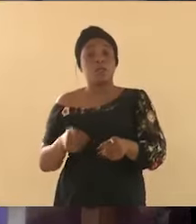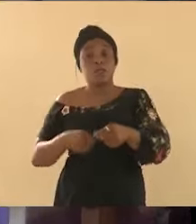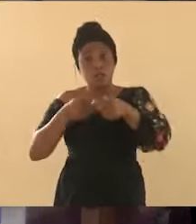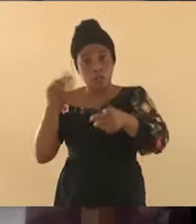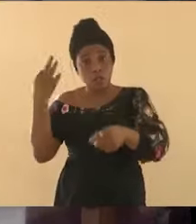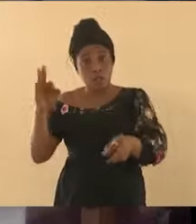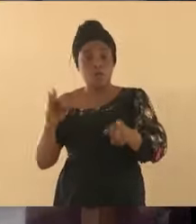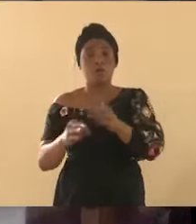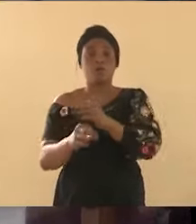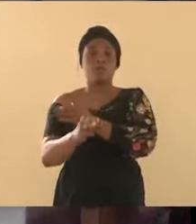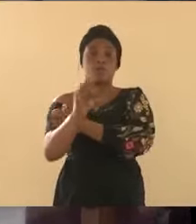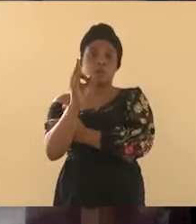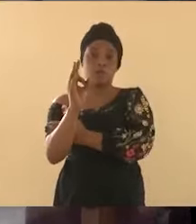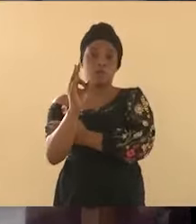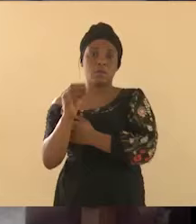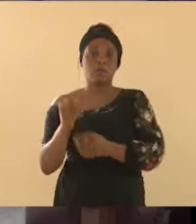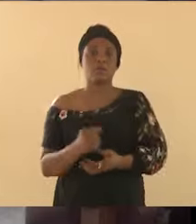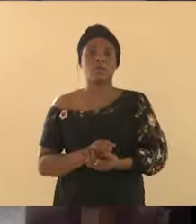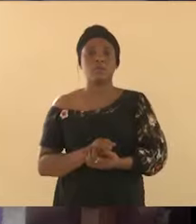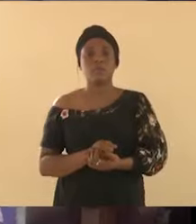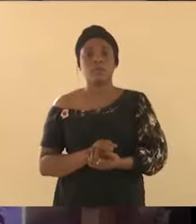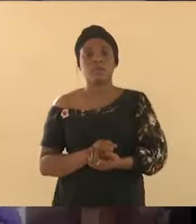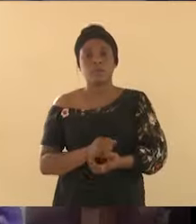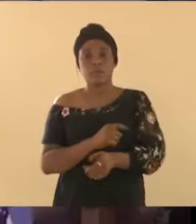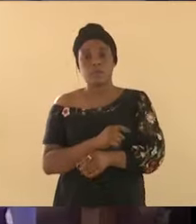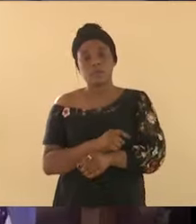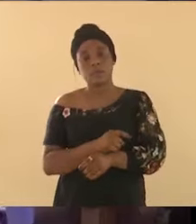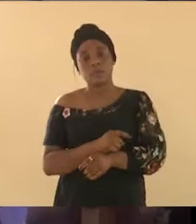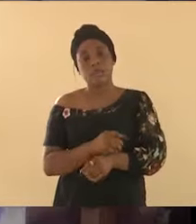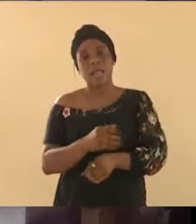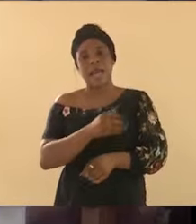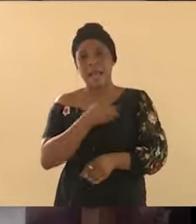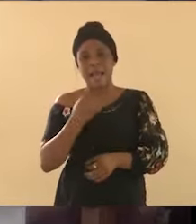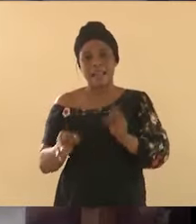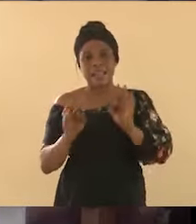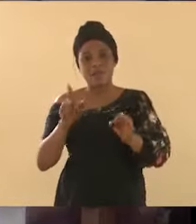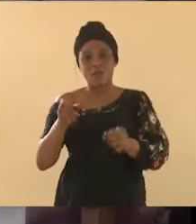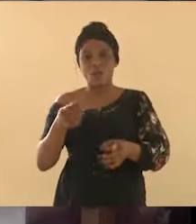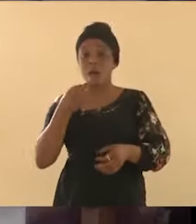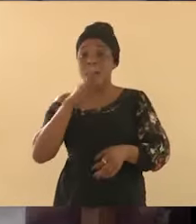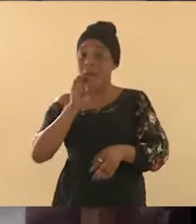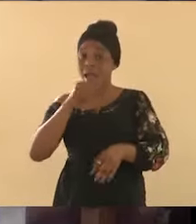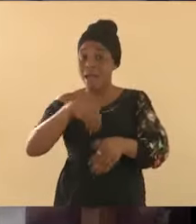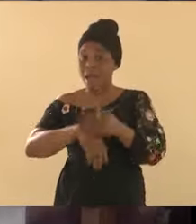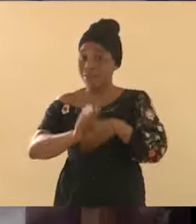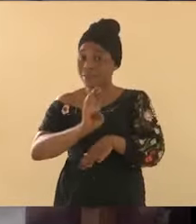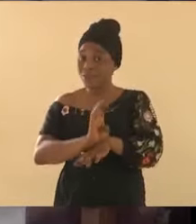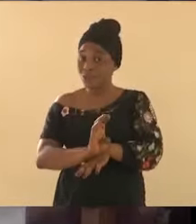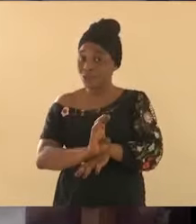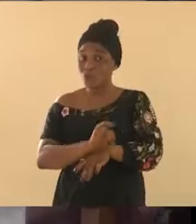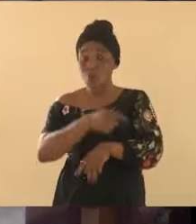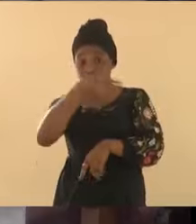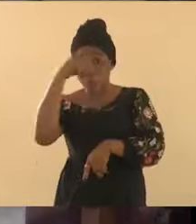for the gifts of God. They are not looking for the God of gifts. That's the problem. And if you are in